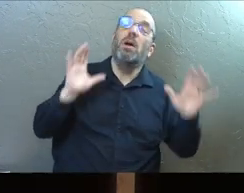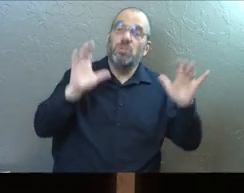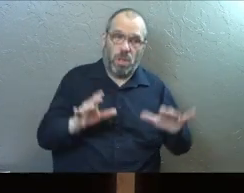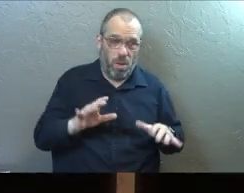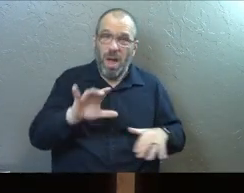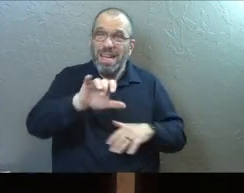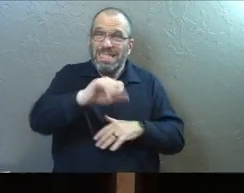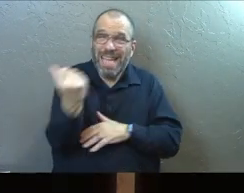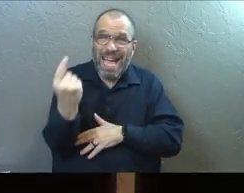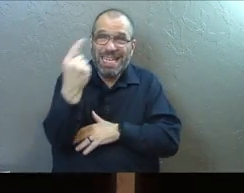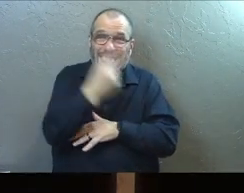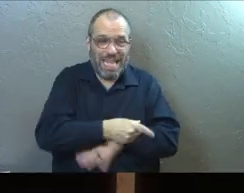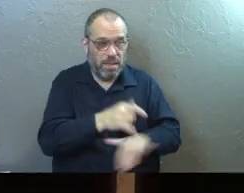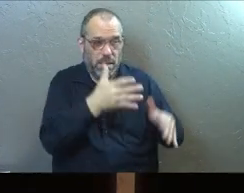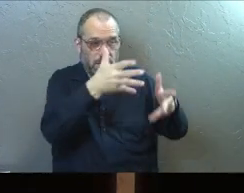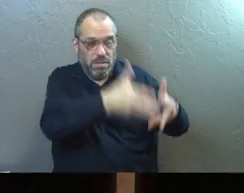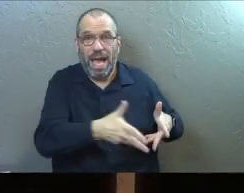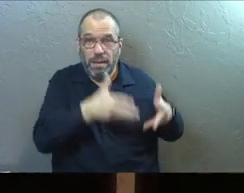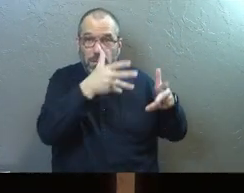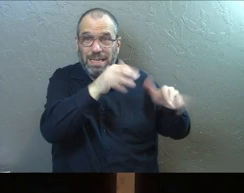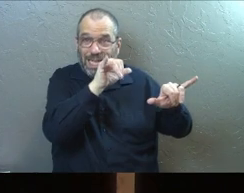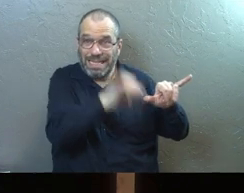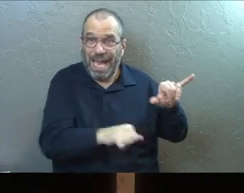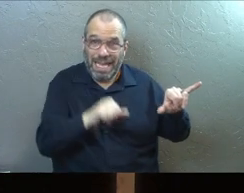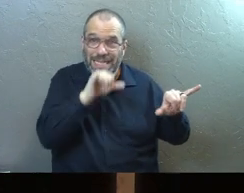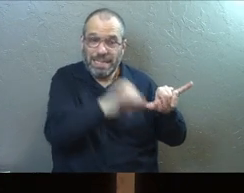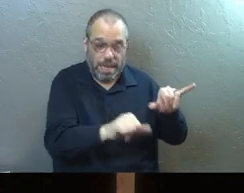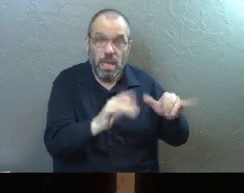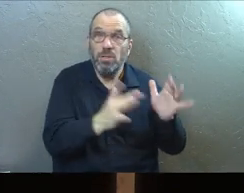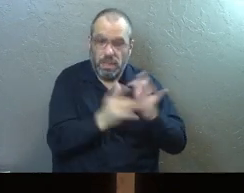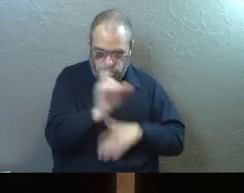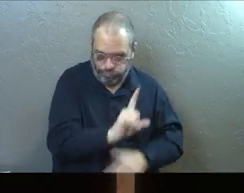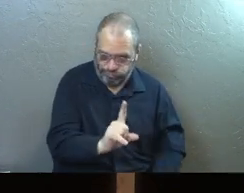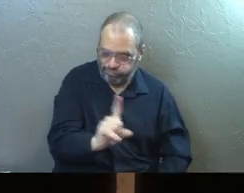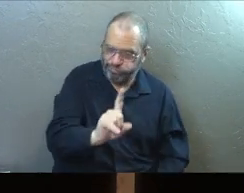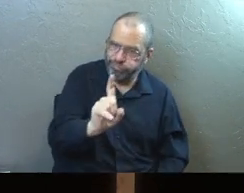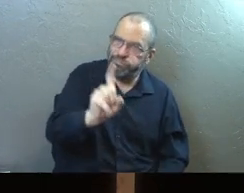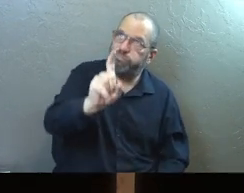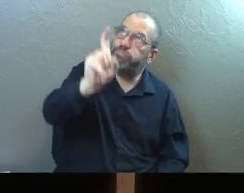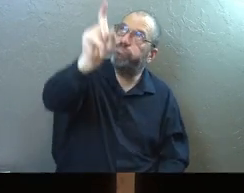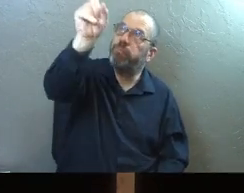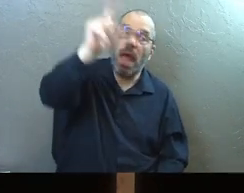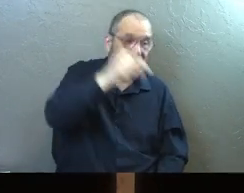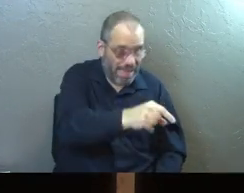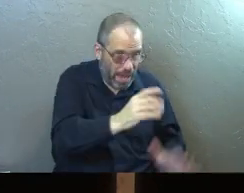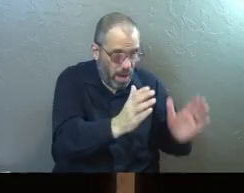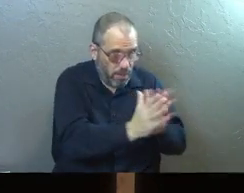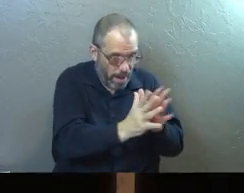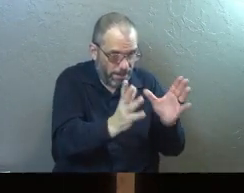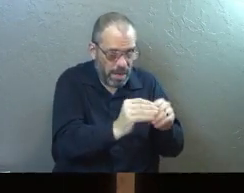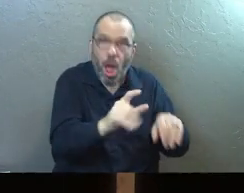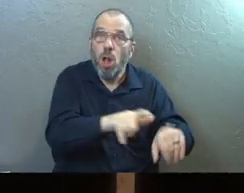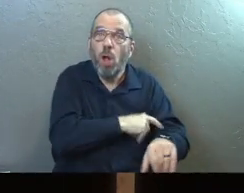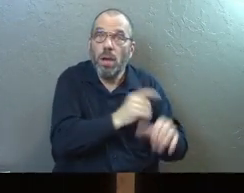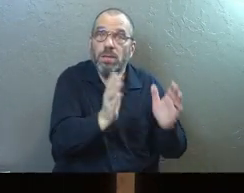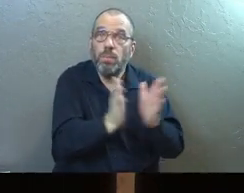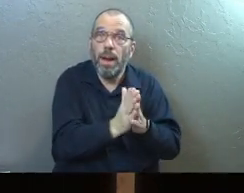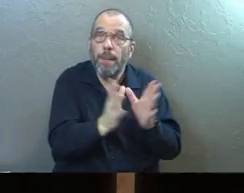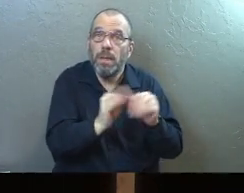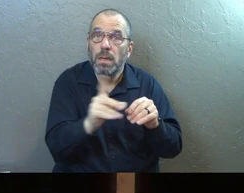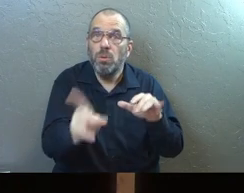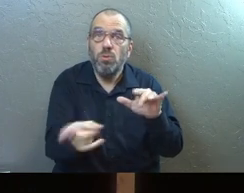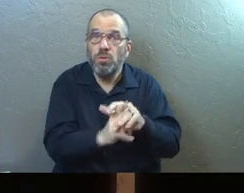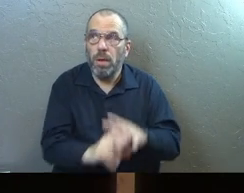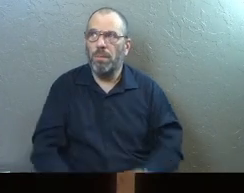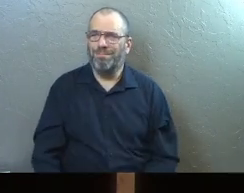they spent 10 days after Jesus ascended, 10 days in a prayer meeting. What's the longest prayer meeting you've ever been to?